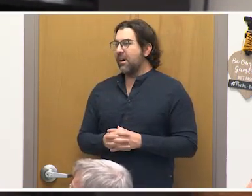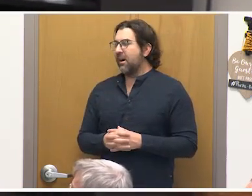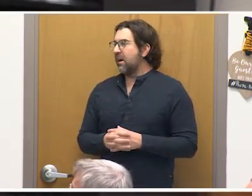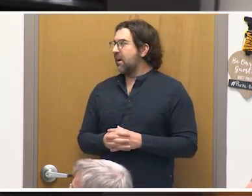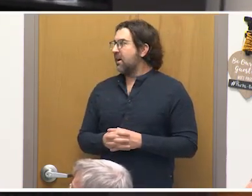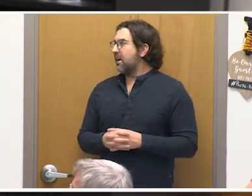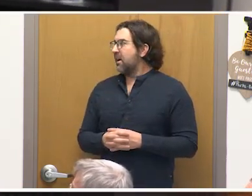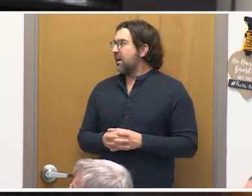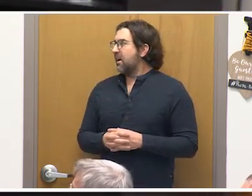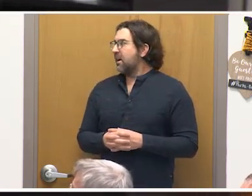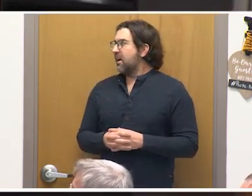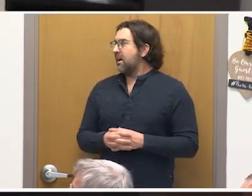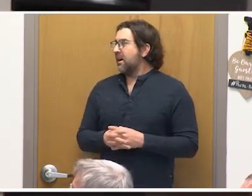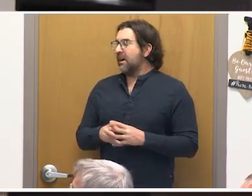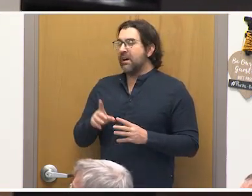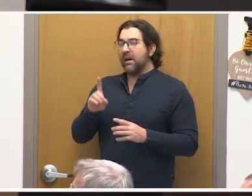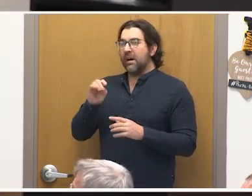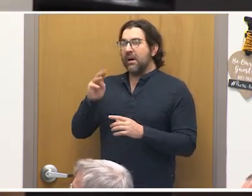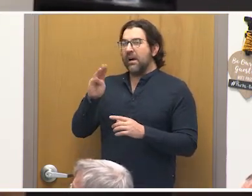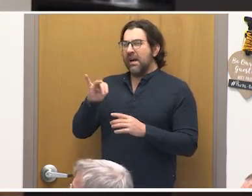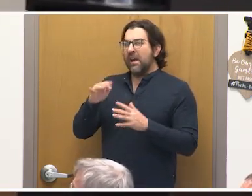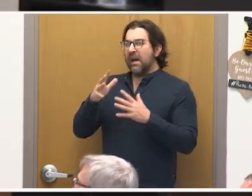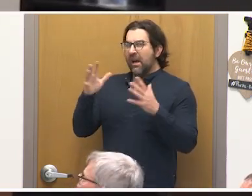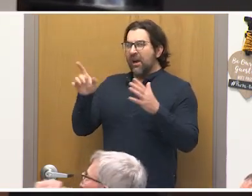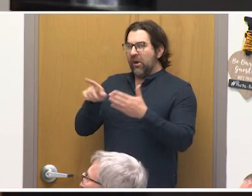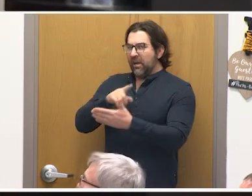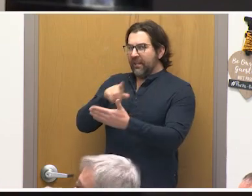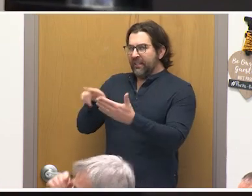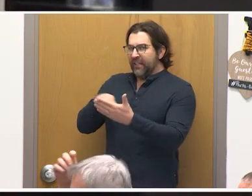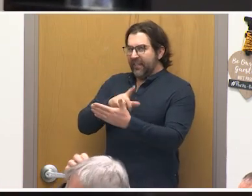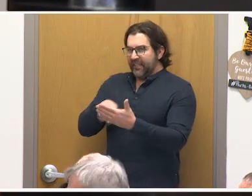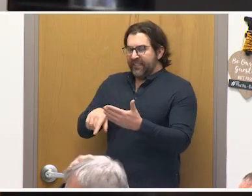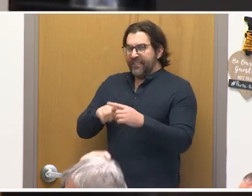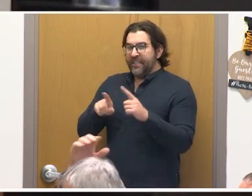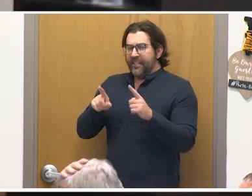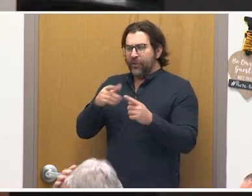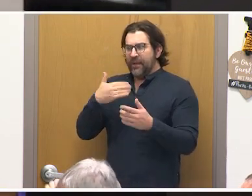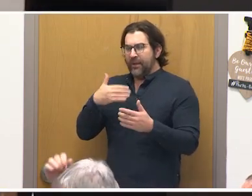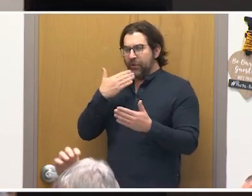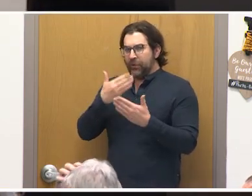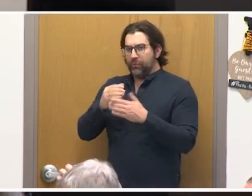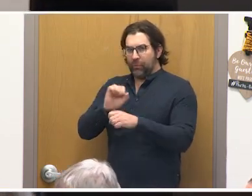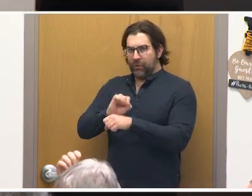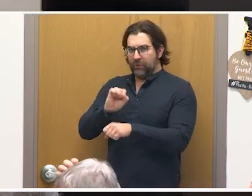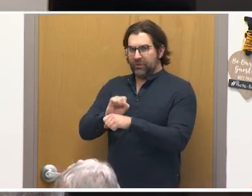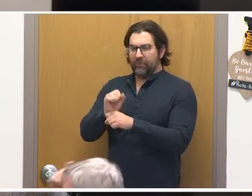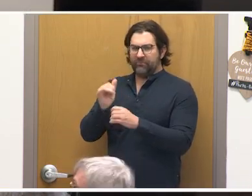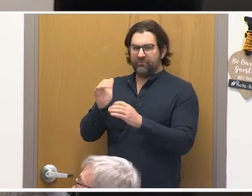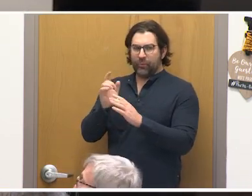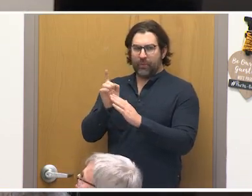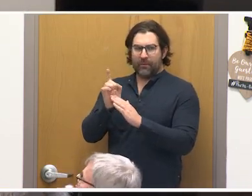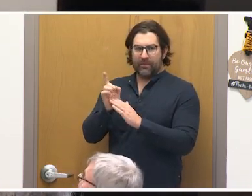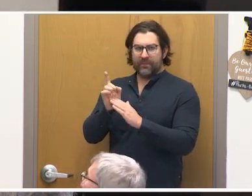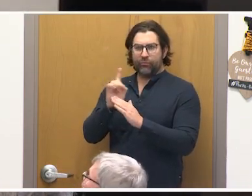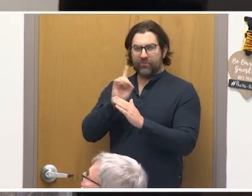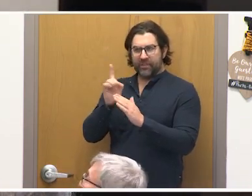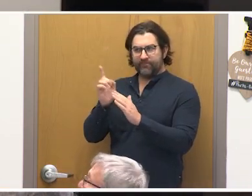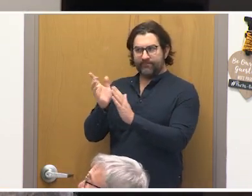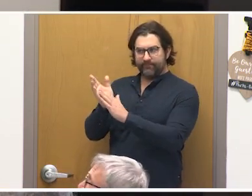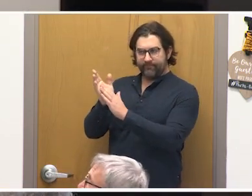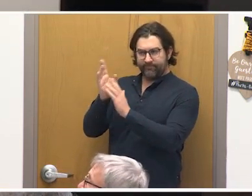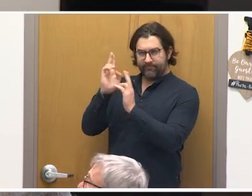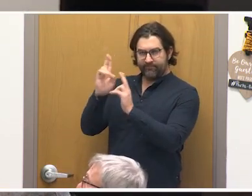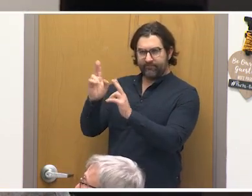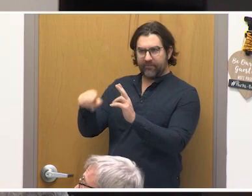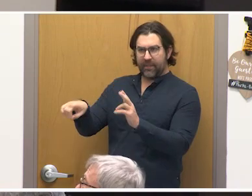I know DOMI takes a lot of hits, but they do very good work, so I really want to take a moment to give them a shout out.